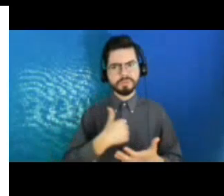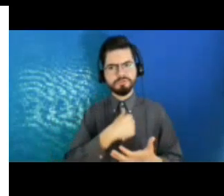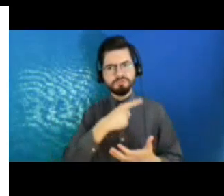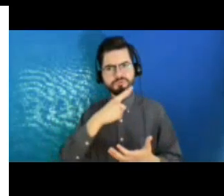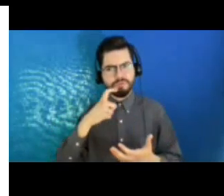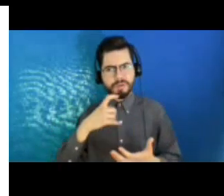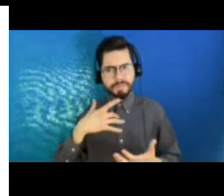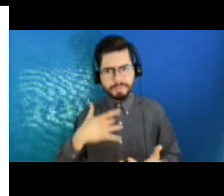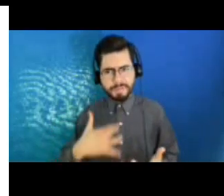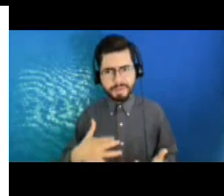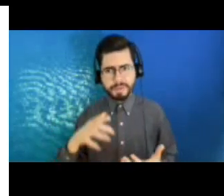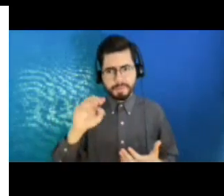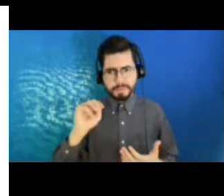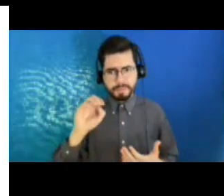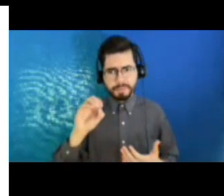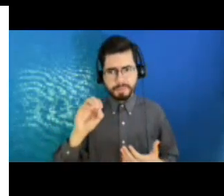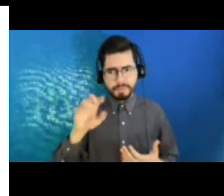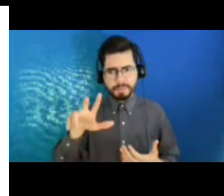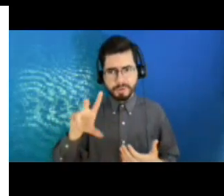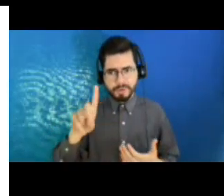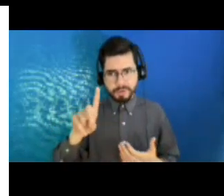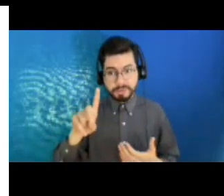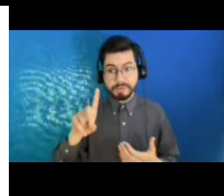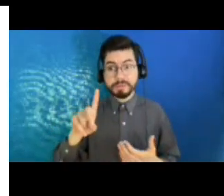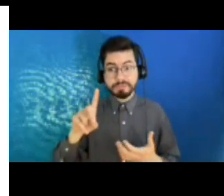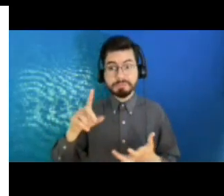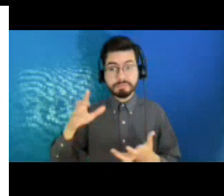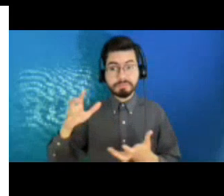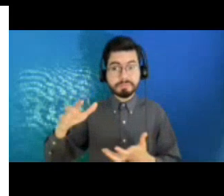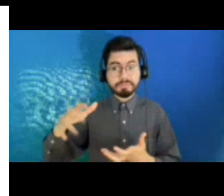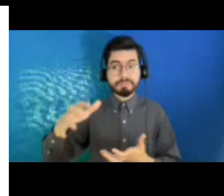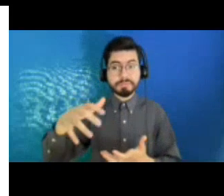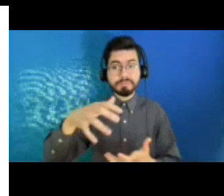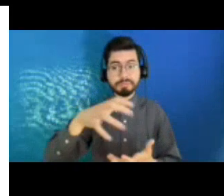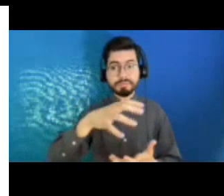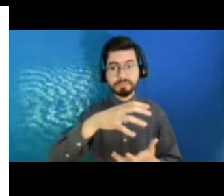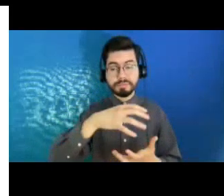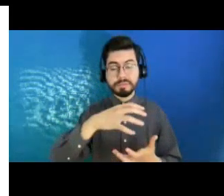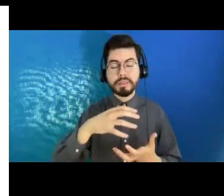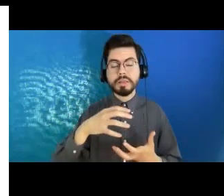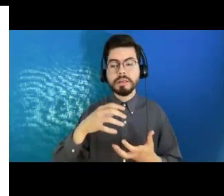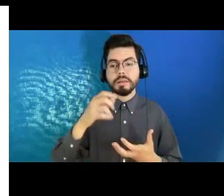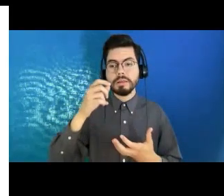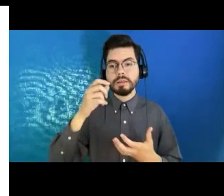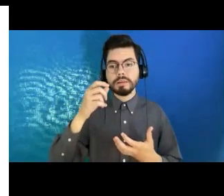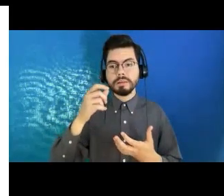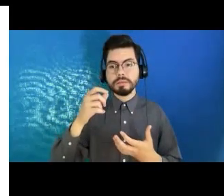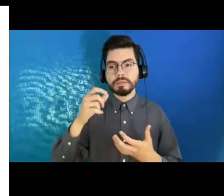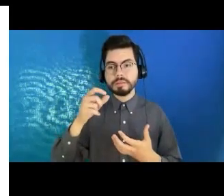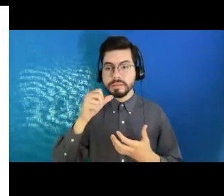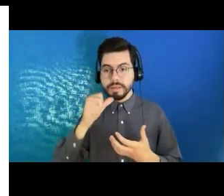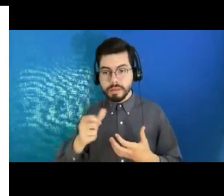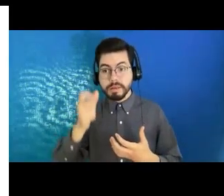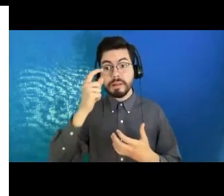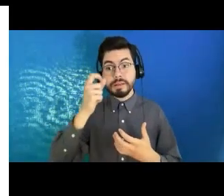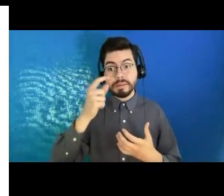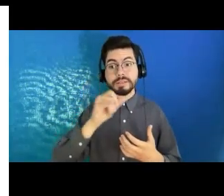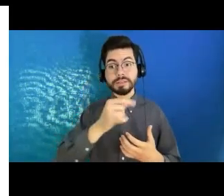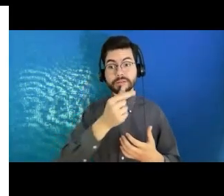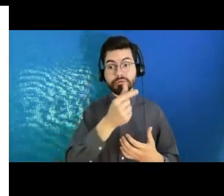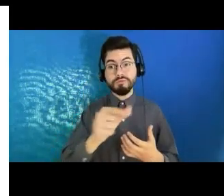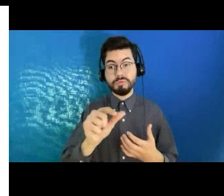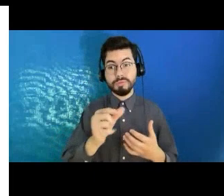have to worry about things molding, but when you have that much green plant material, you do have to worry about it. And I also really love that